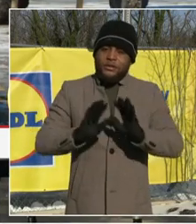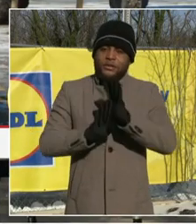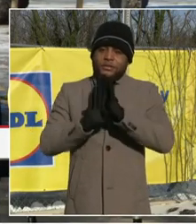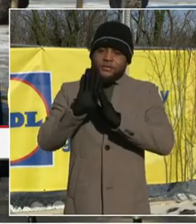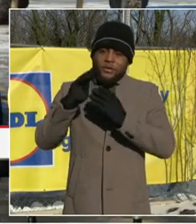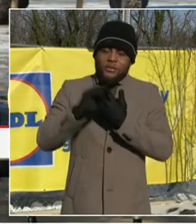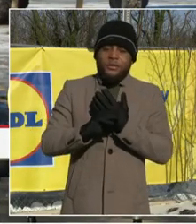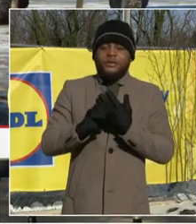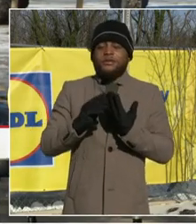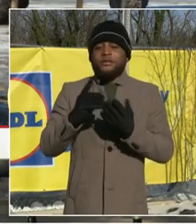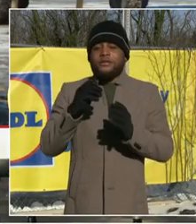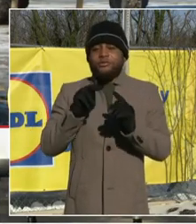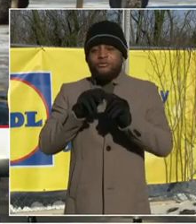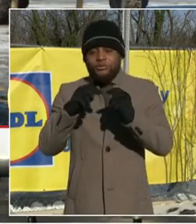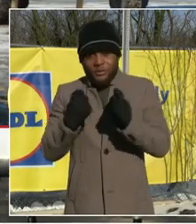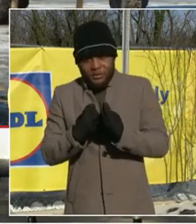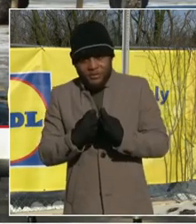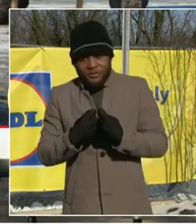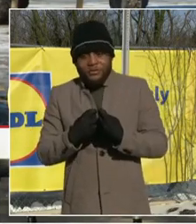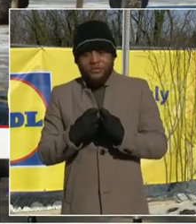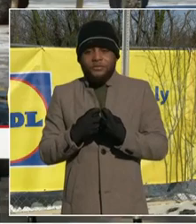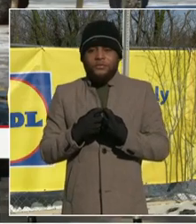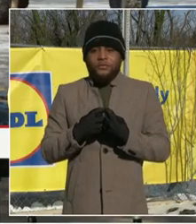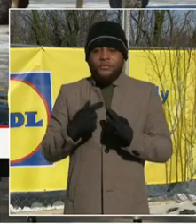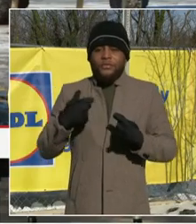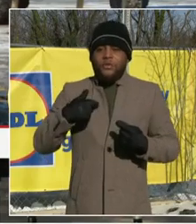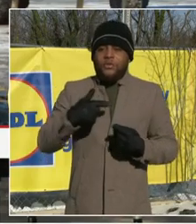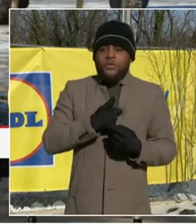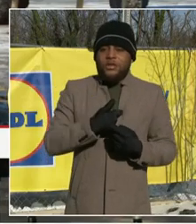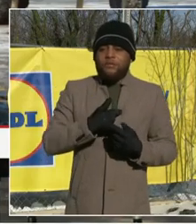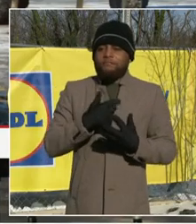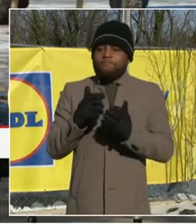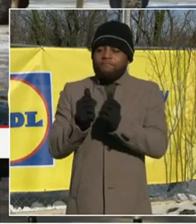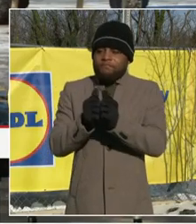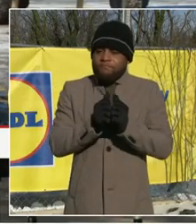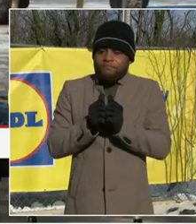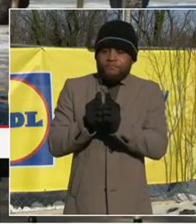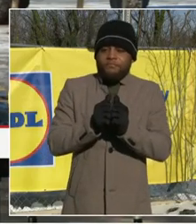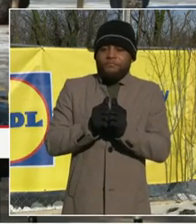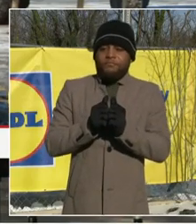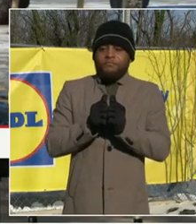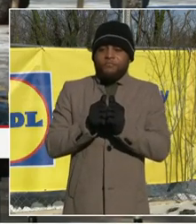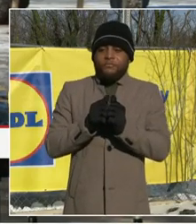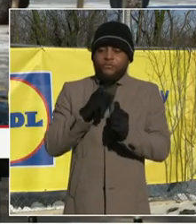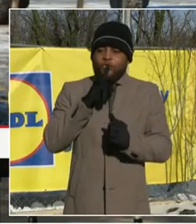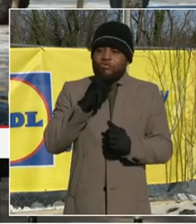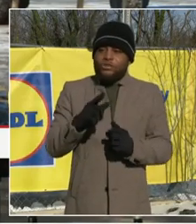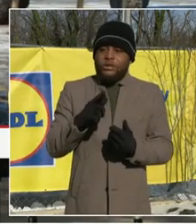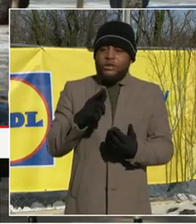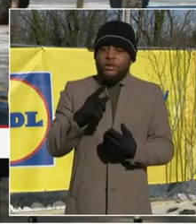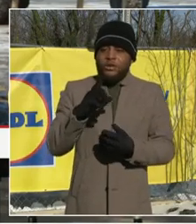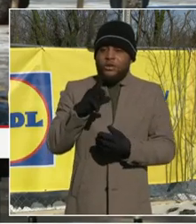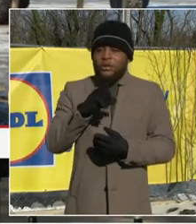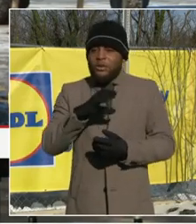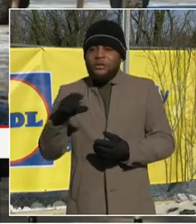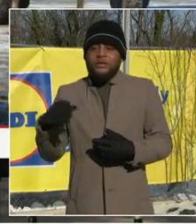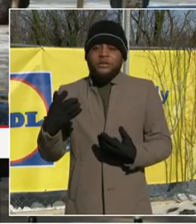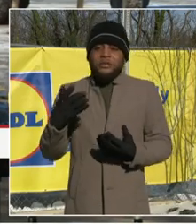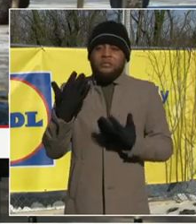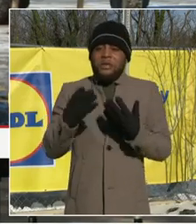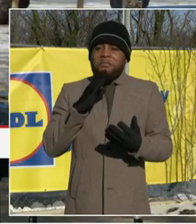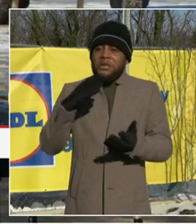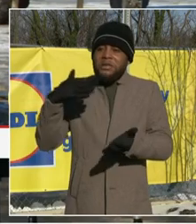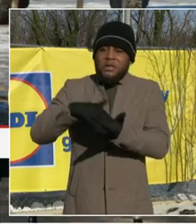team that has been together to dozens, hundreds, maybe even 1,000